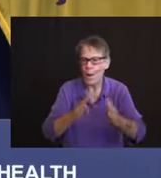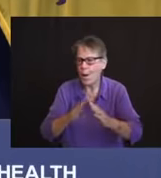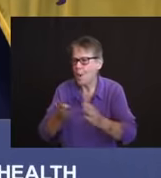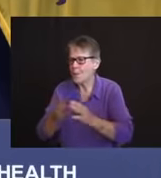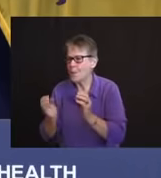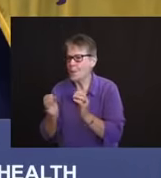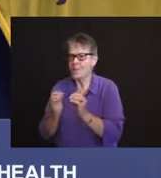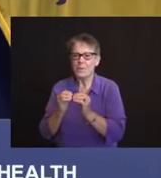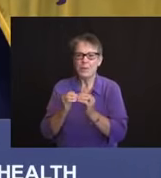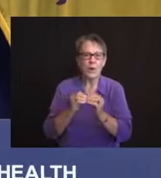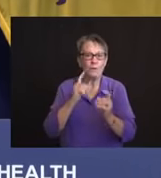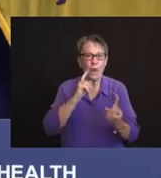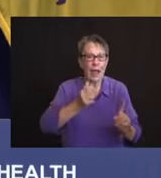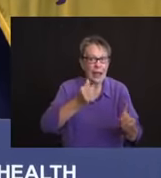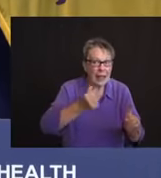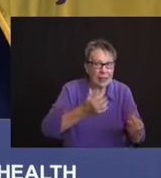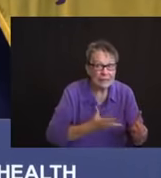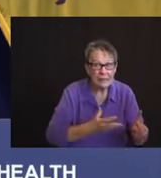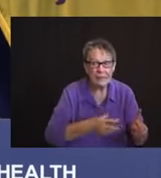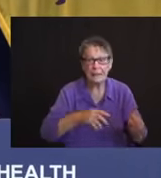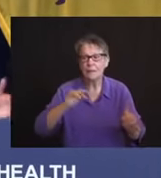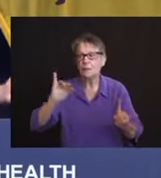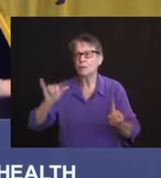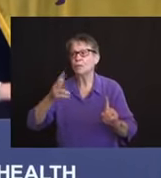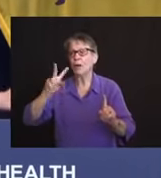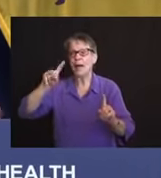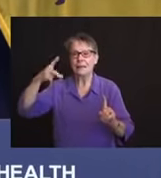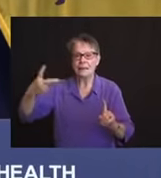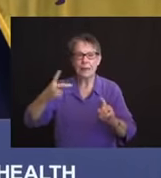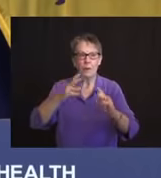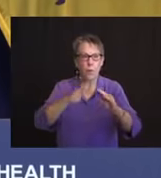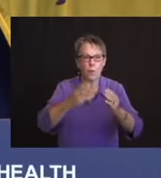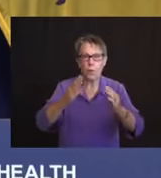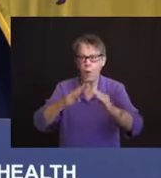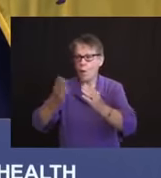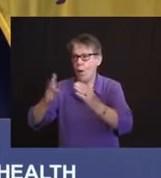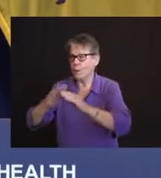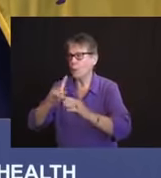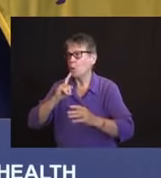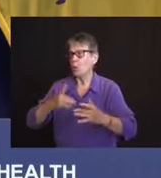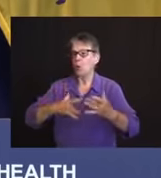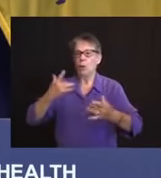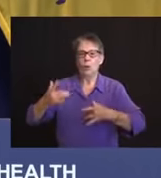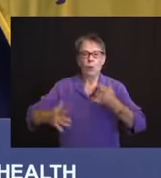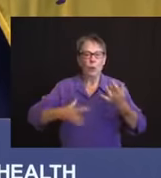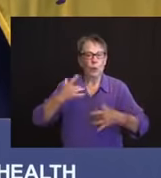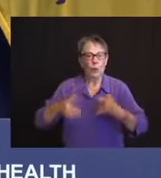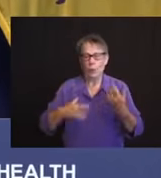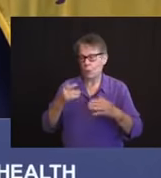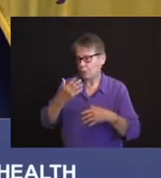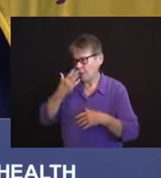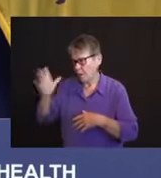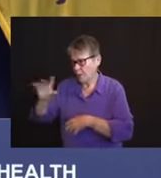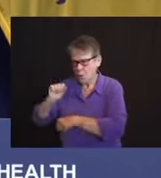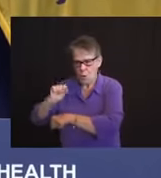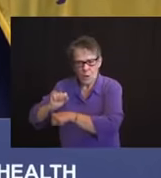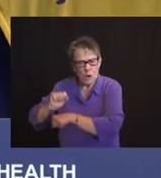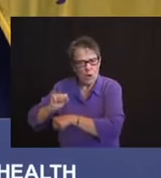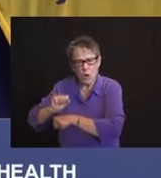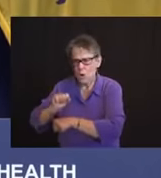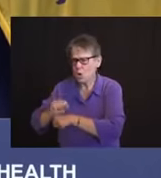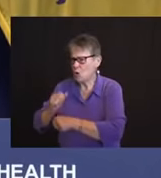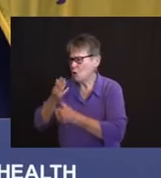the extraordinary work day in and day out, not just in Atlantic City, but up and down the state. I don't know where we'd be without you, so bless you, and great to have you